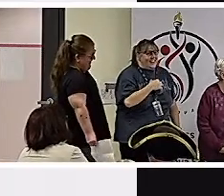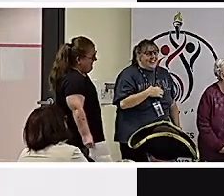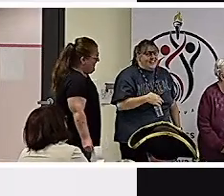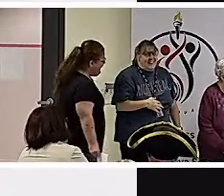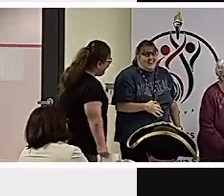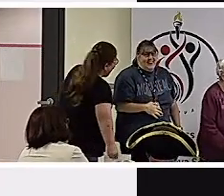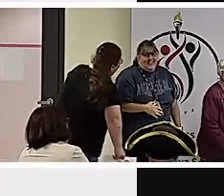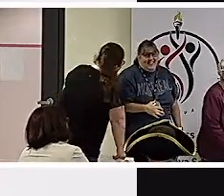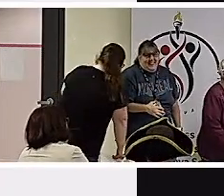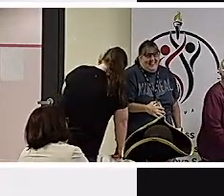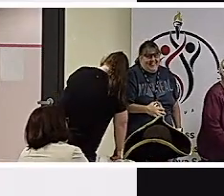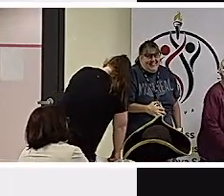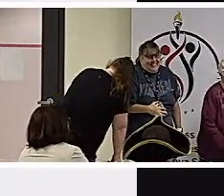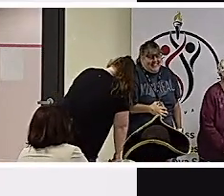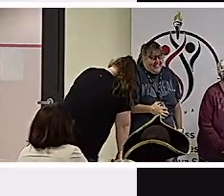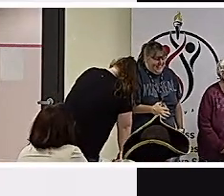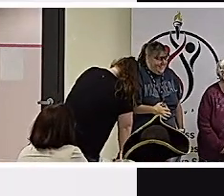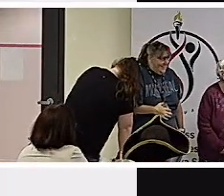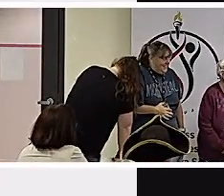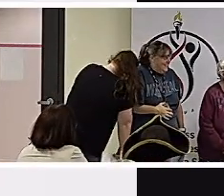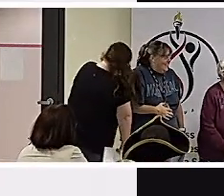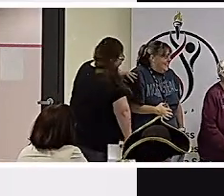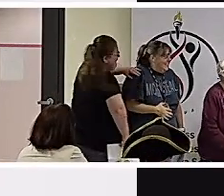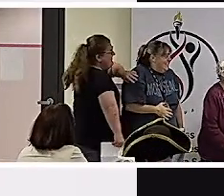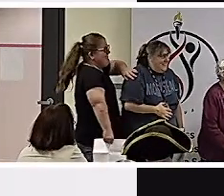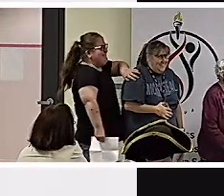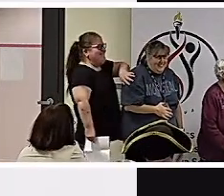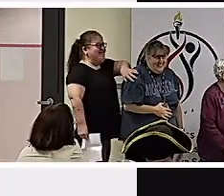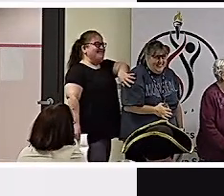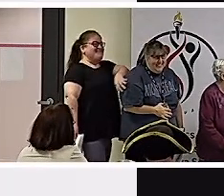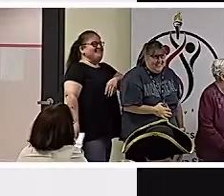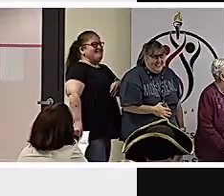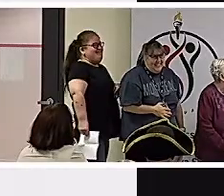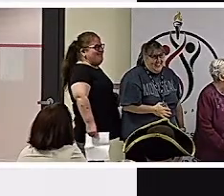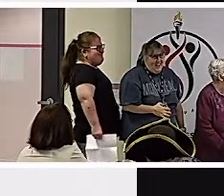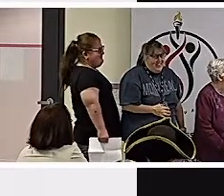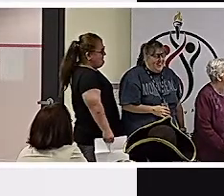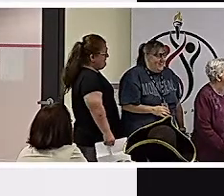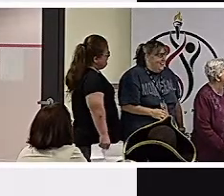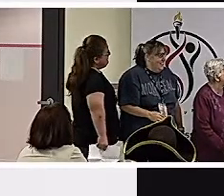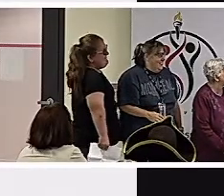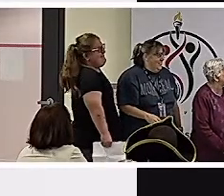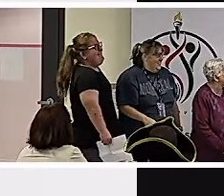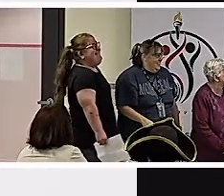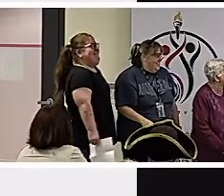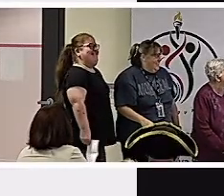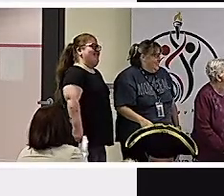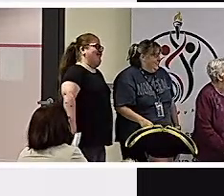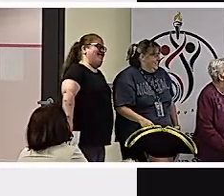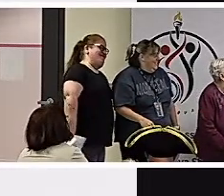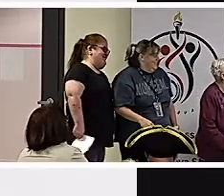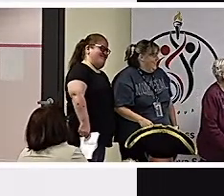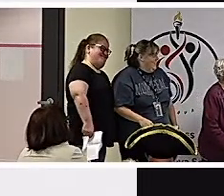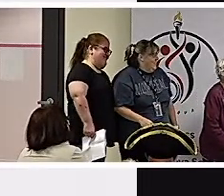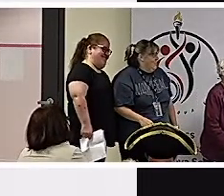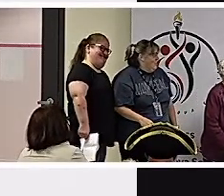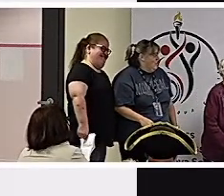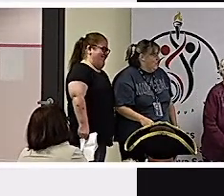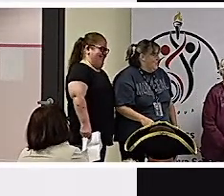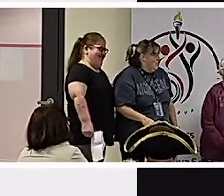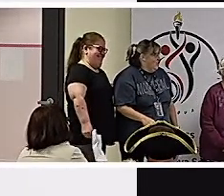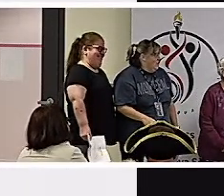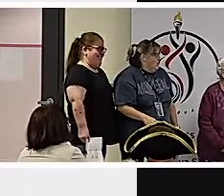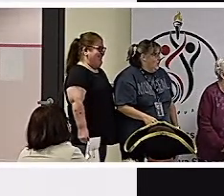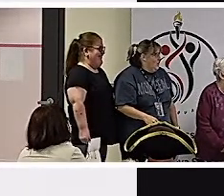that. And then I'm wearing a red burgundy shirt with a gray stripe and white stripe, gray pants, and red